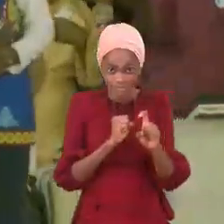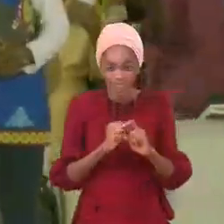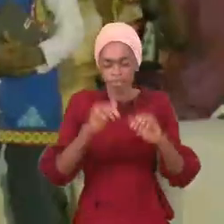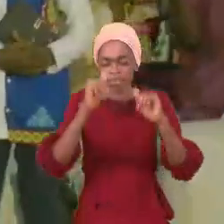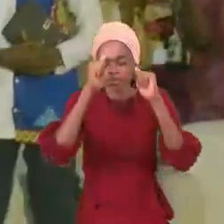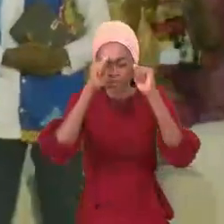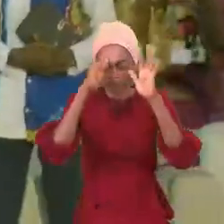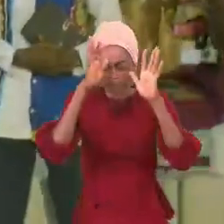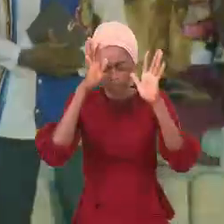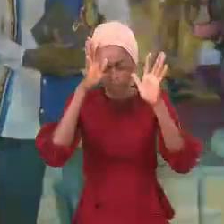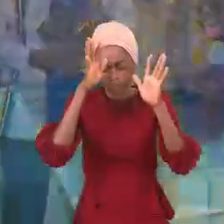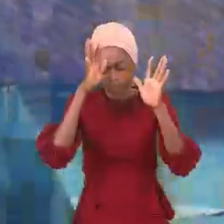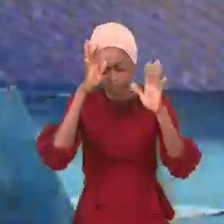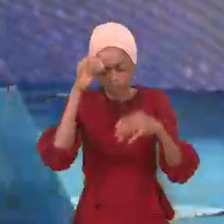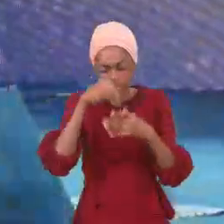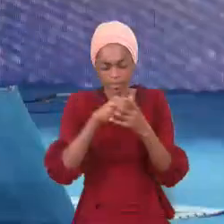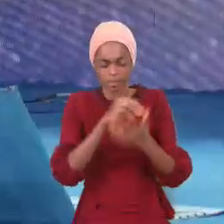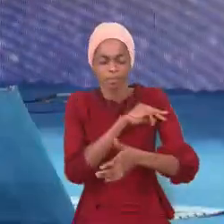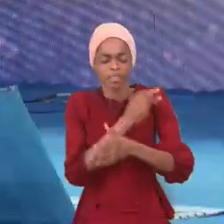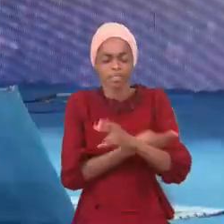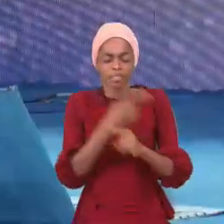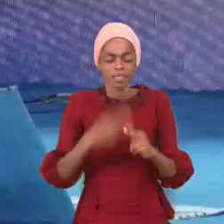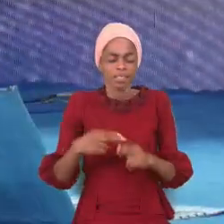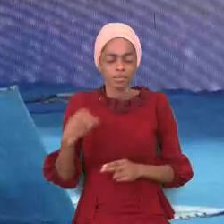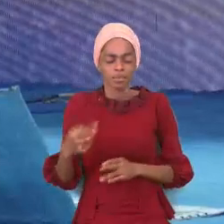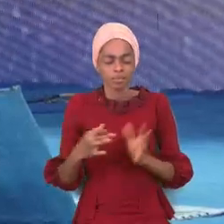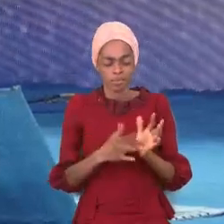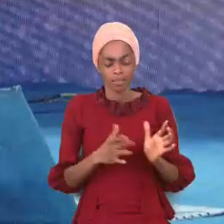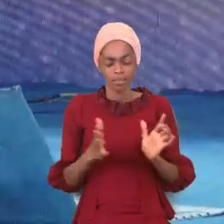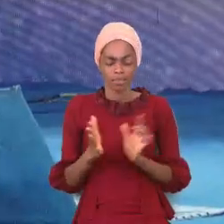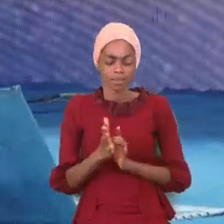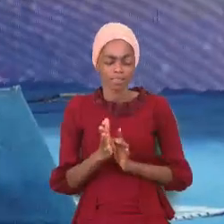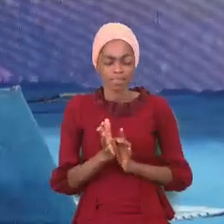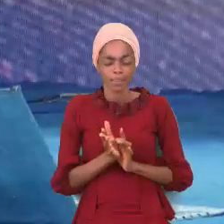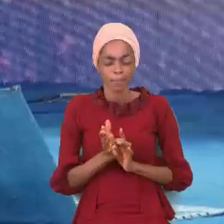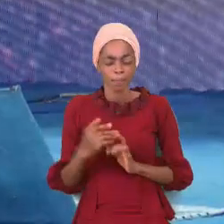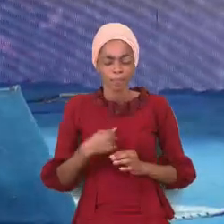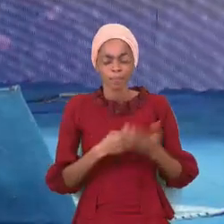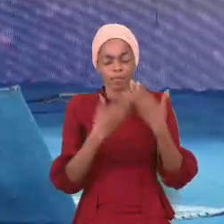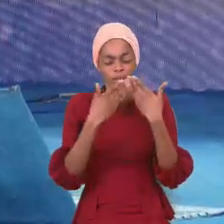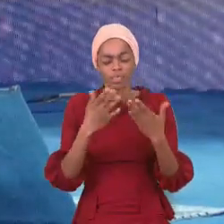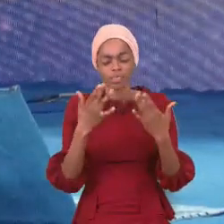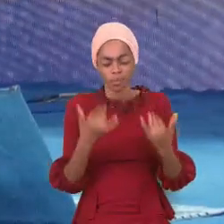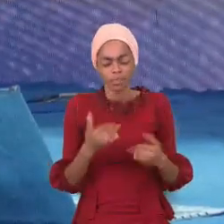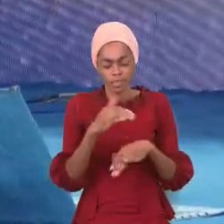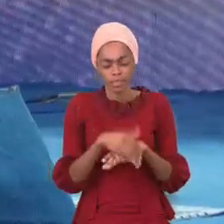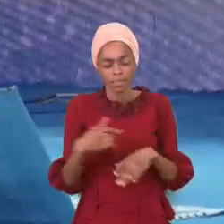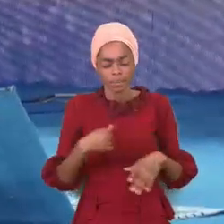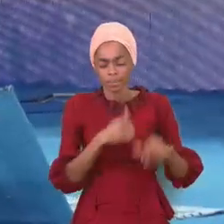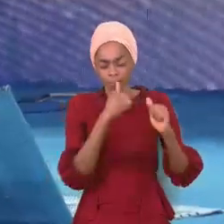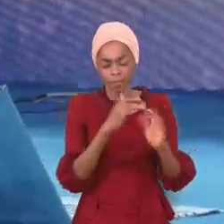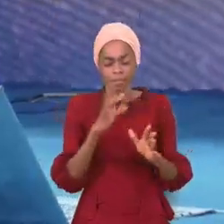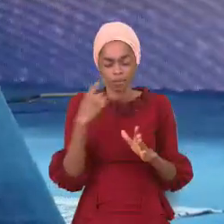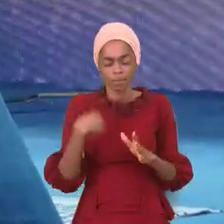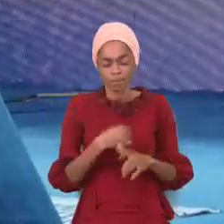Father, in the mighty name of Jesus, we thank you tonight and bless you. We